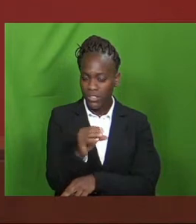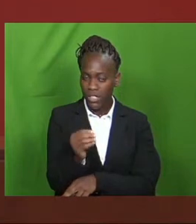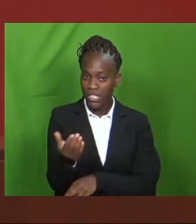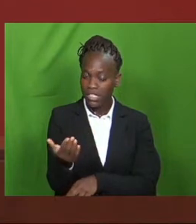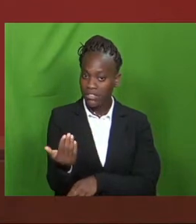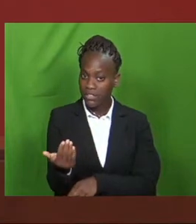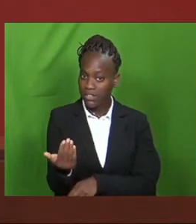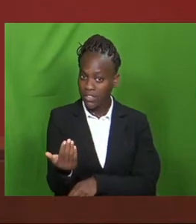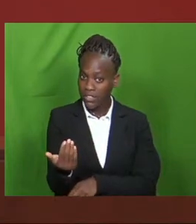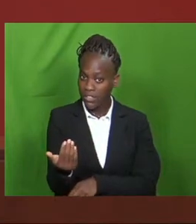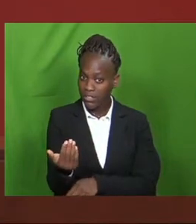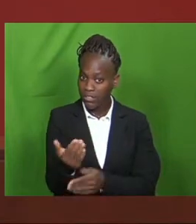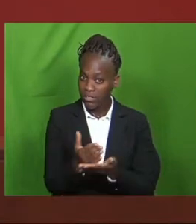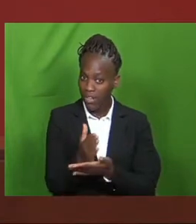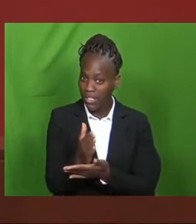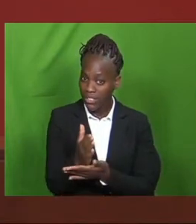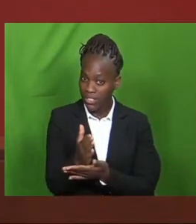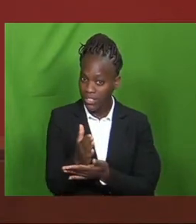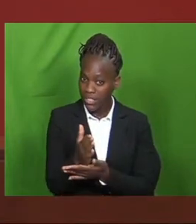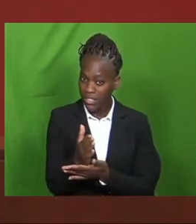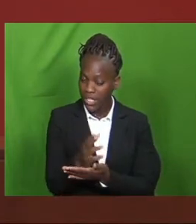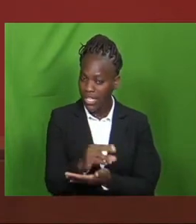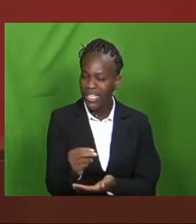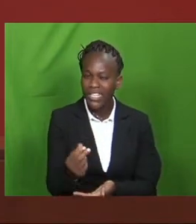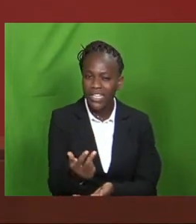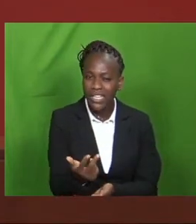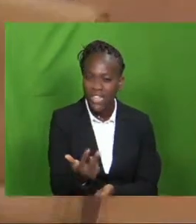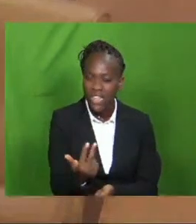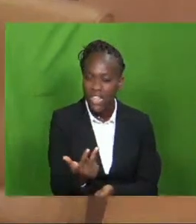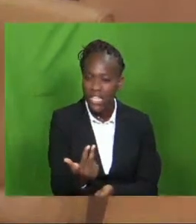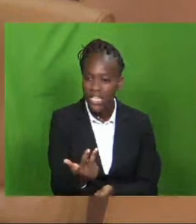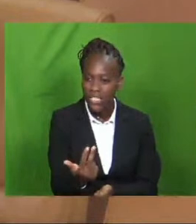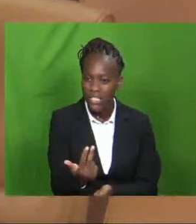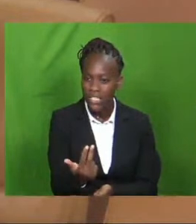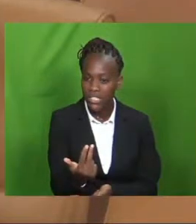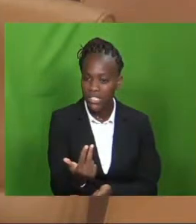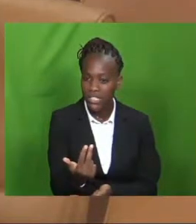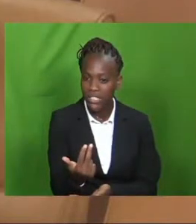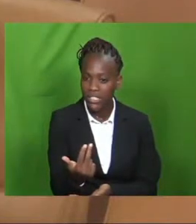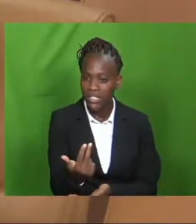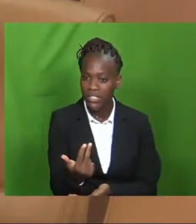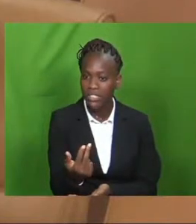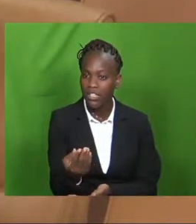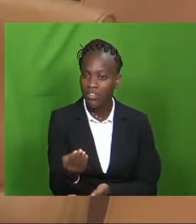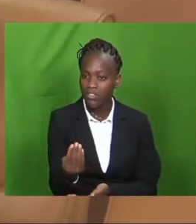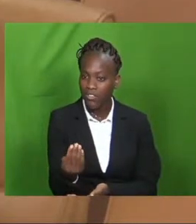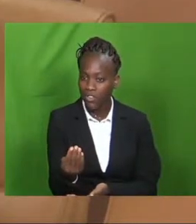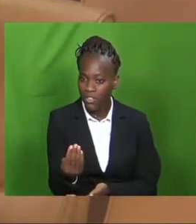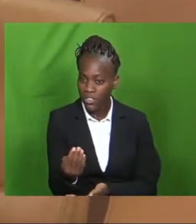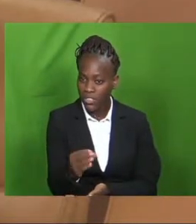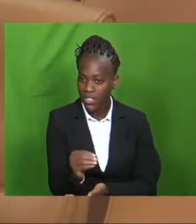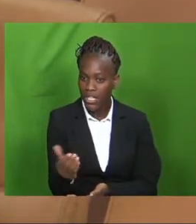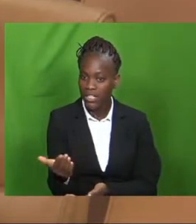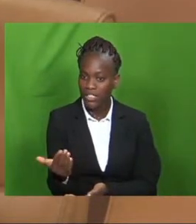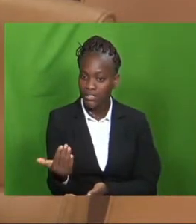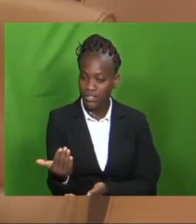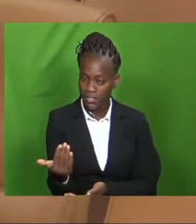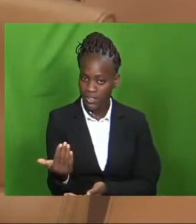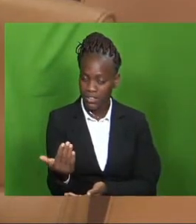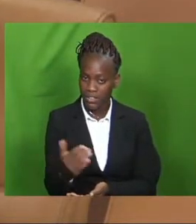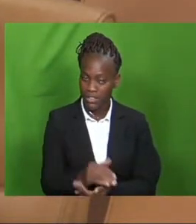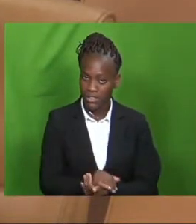15. Am I right? And 13. 13 and 14.